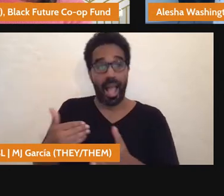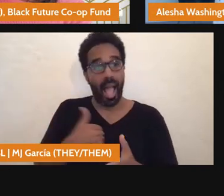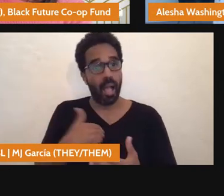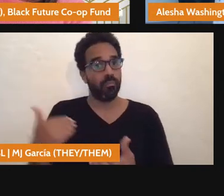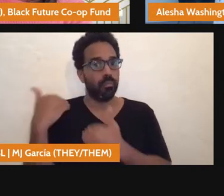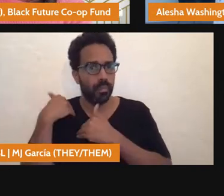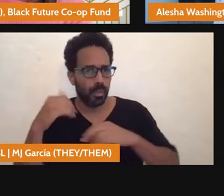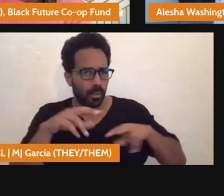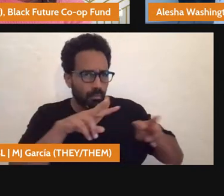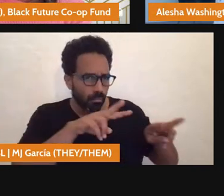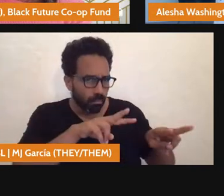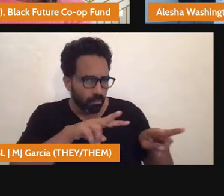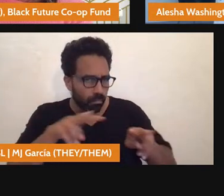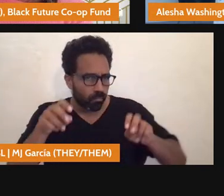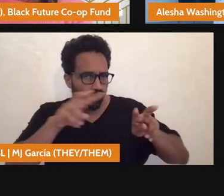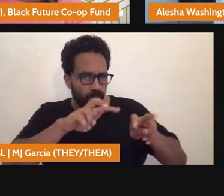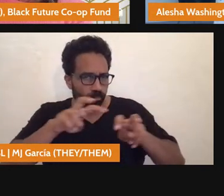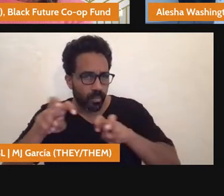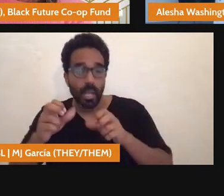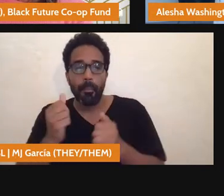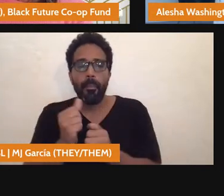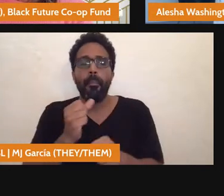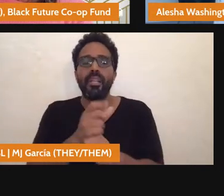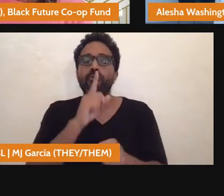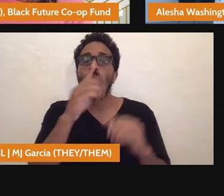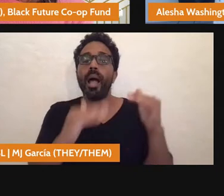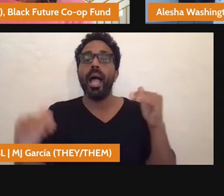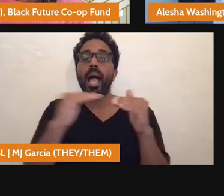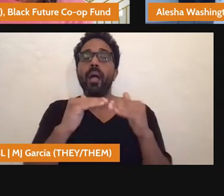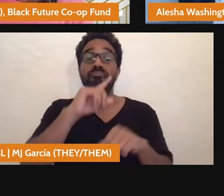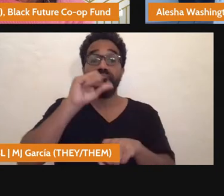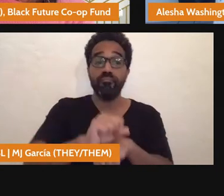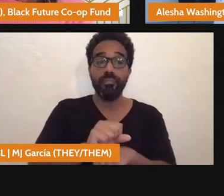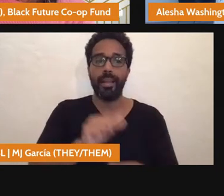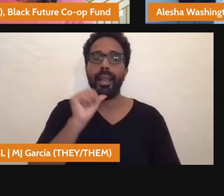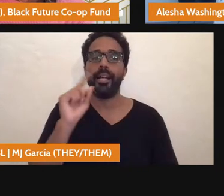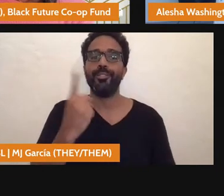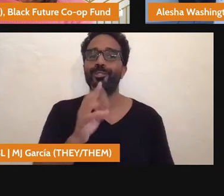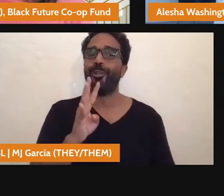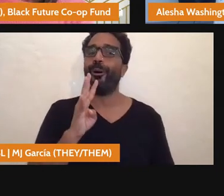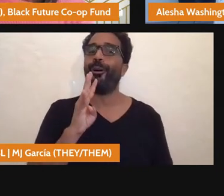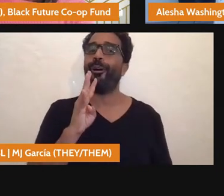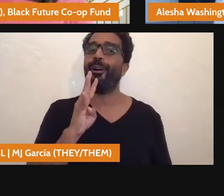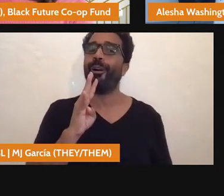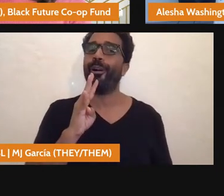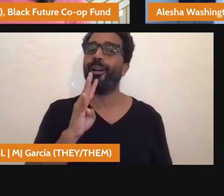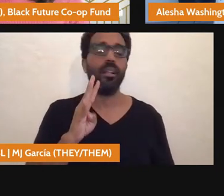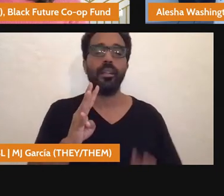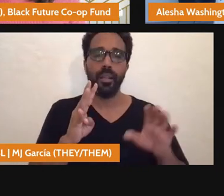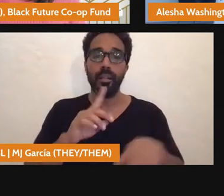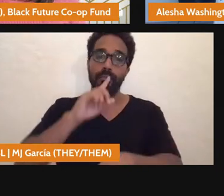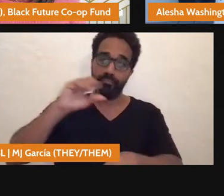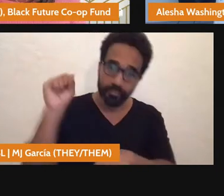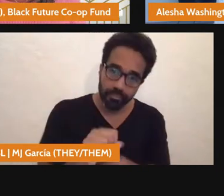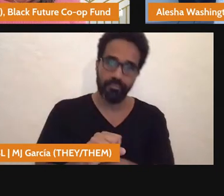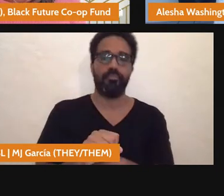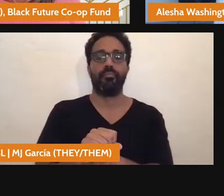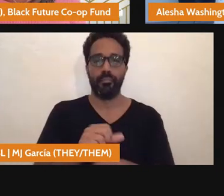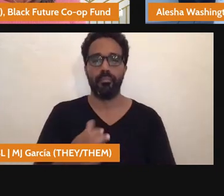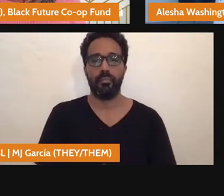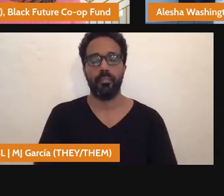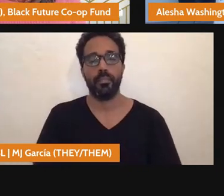around these very equity-centered approaches to philanthropy and trust-based philanthropy.